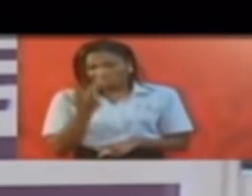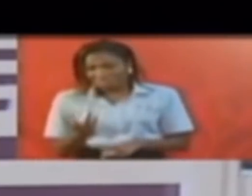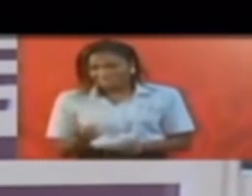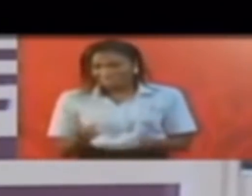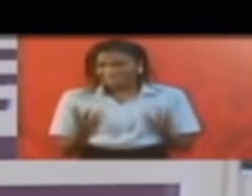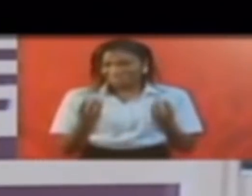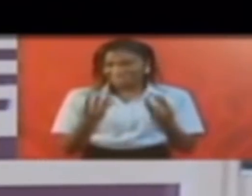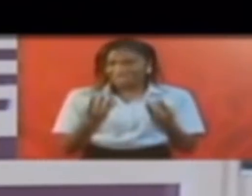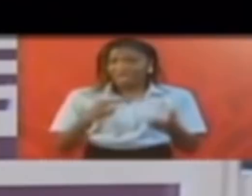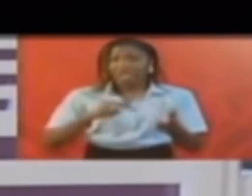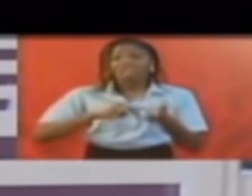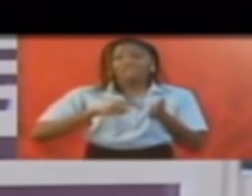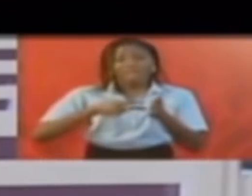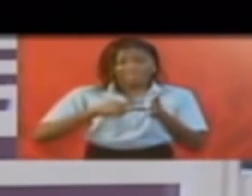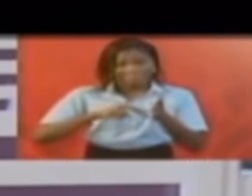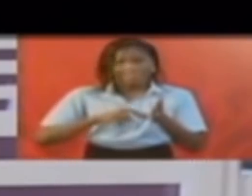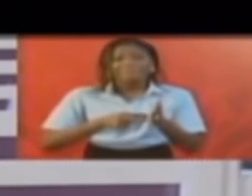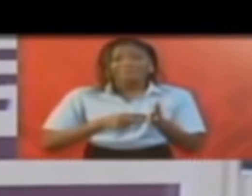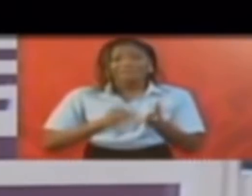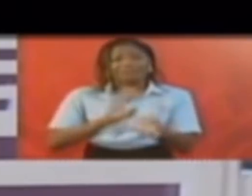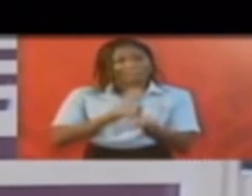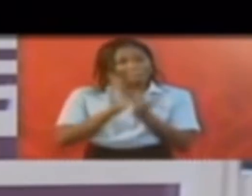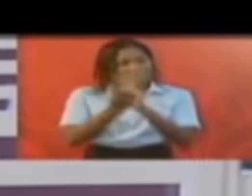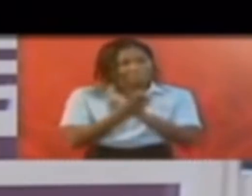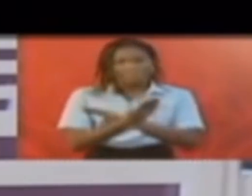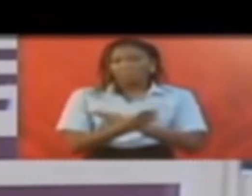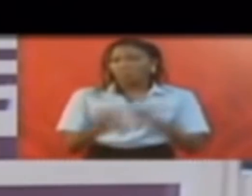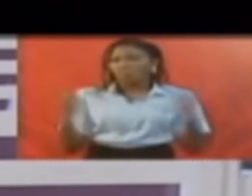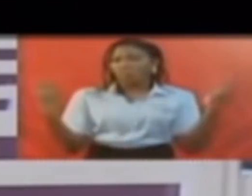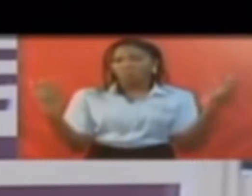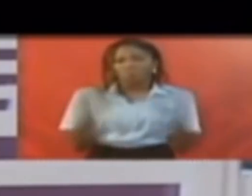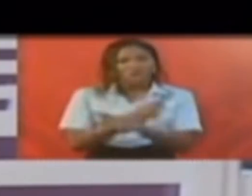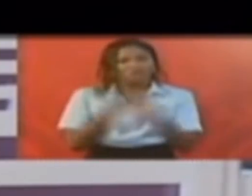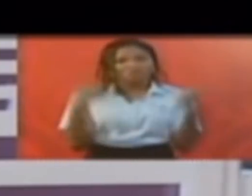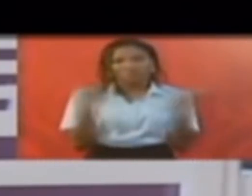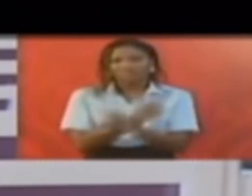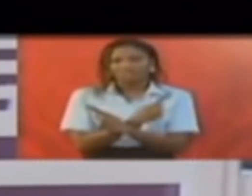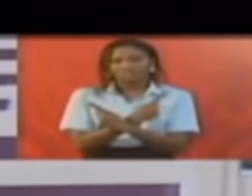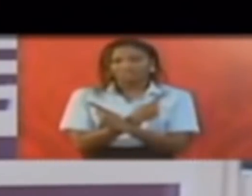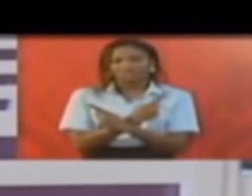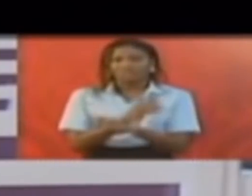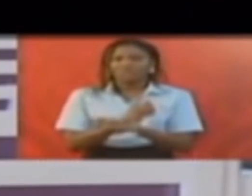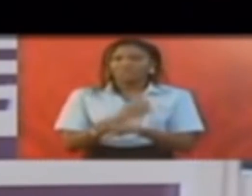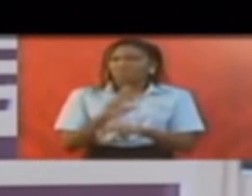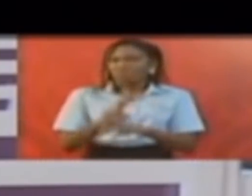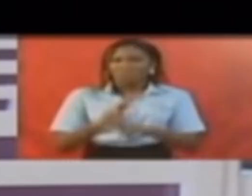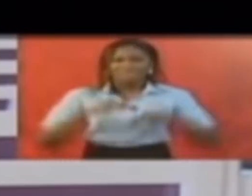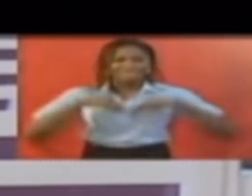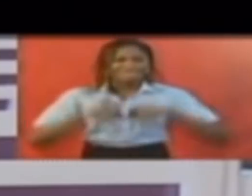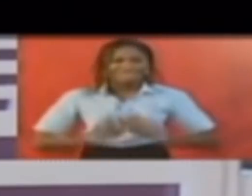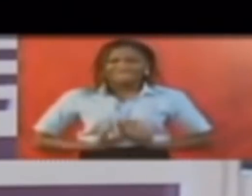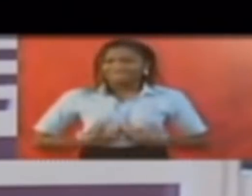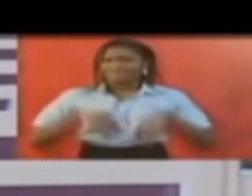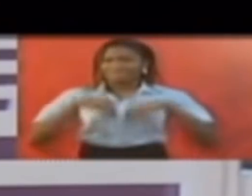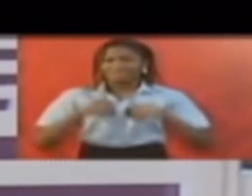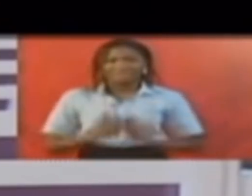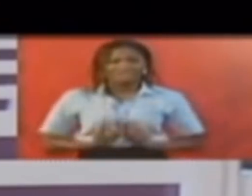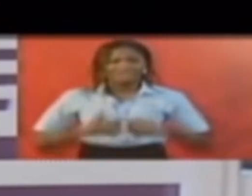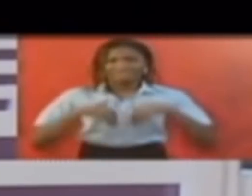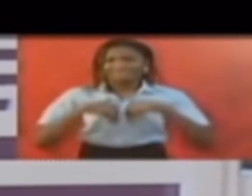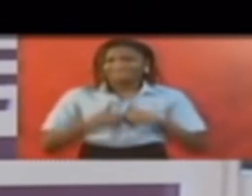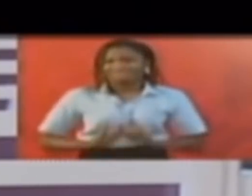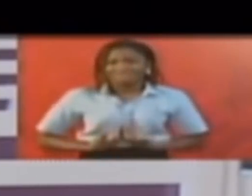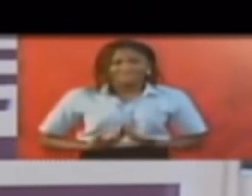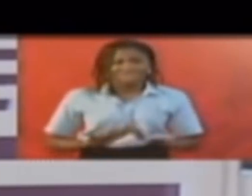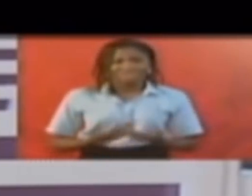symptoms. Some other signs include increasing fatigue. You are just tired and you cannot shake it. Chills,